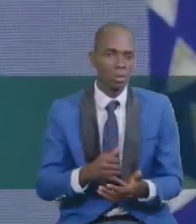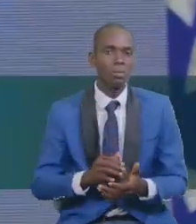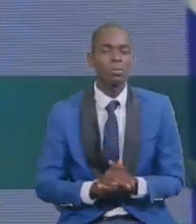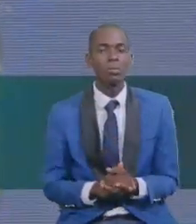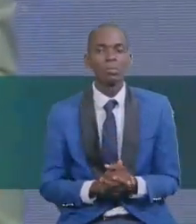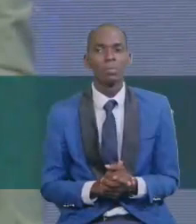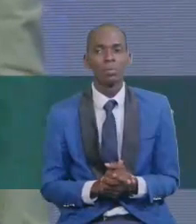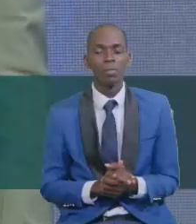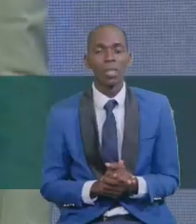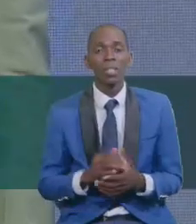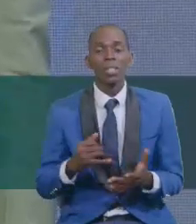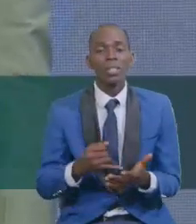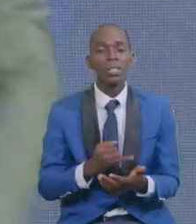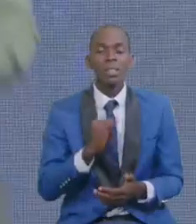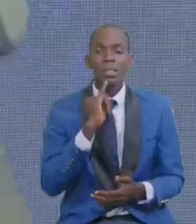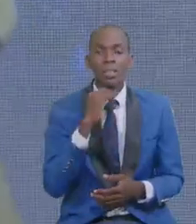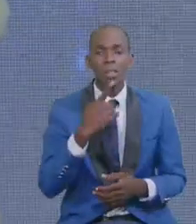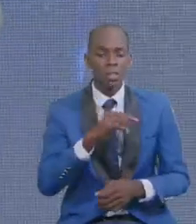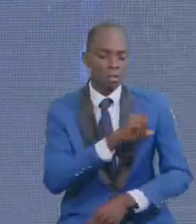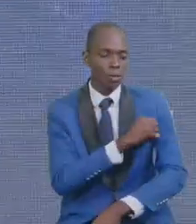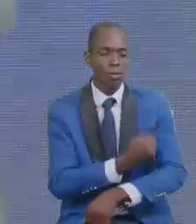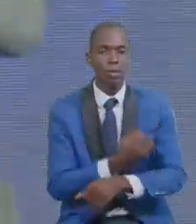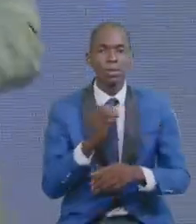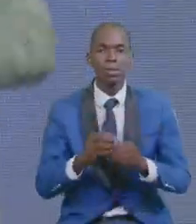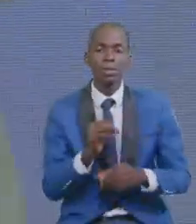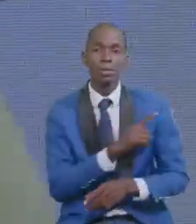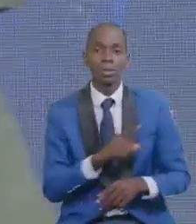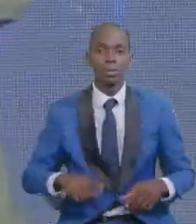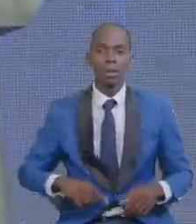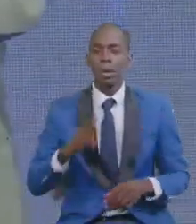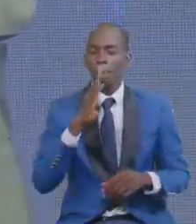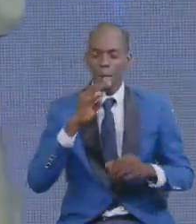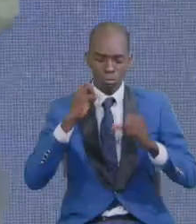It's the strength in the Lord. Be strong in